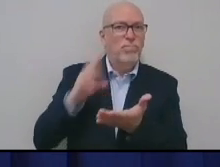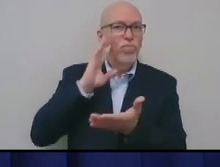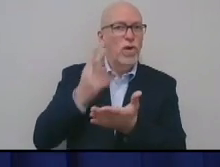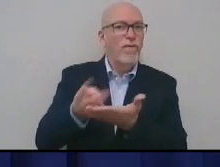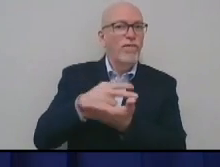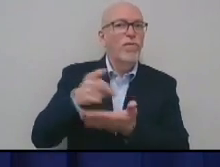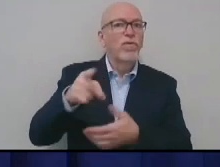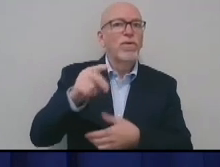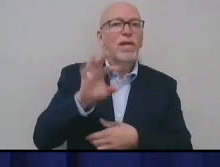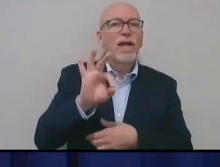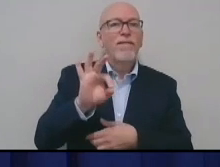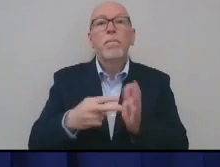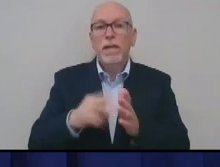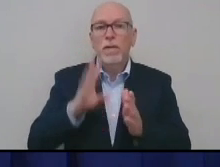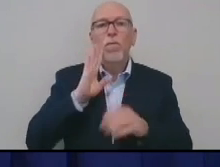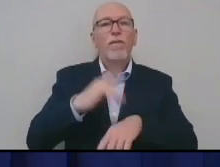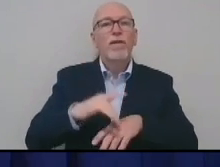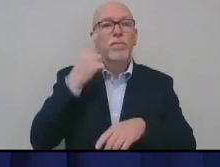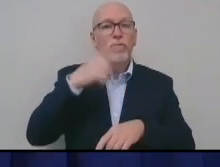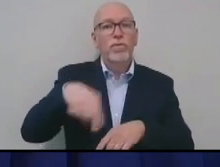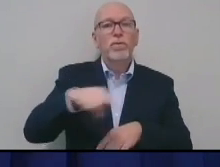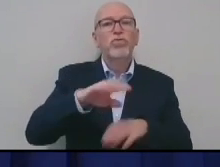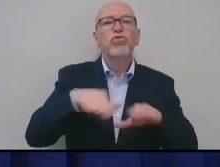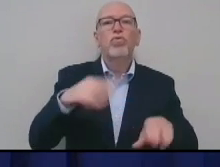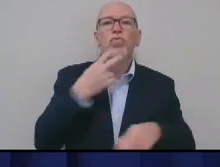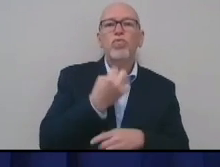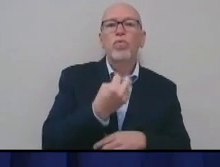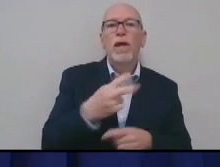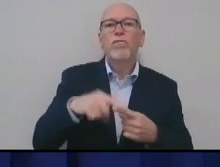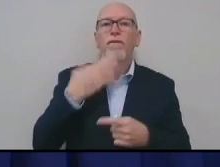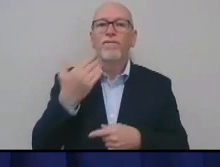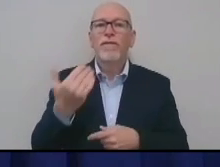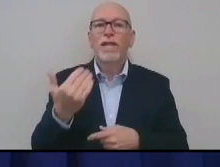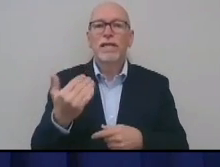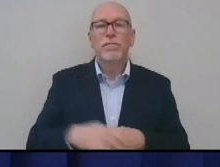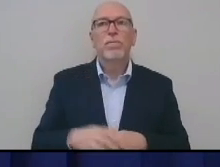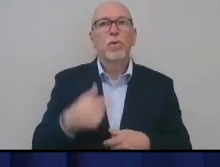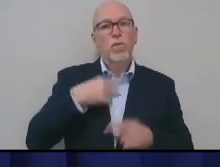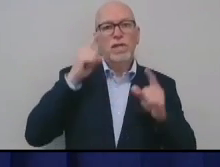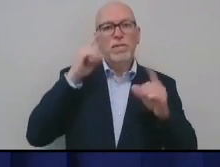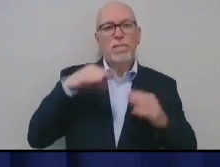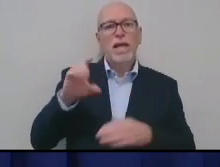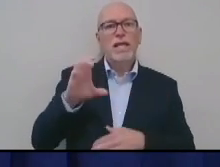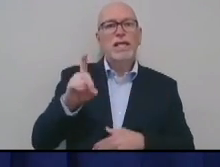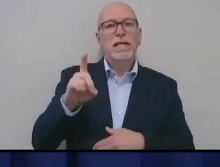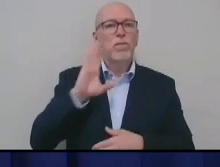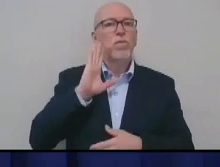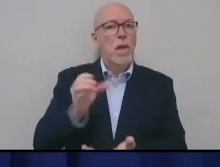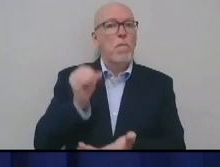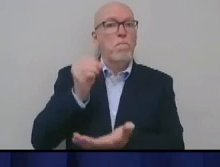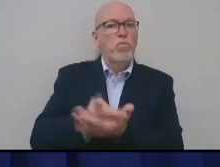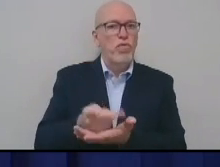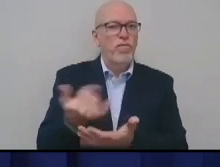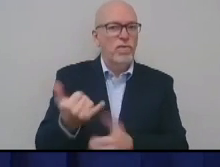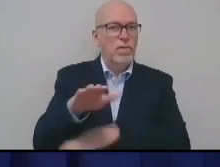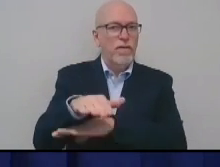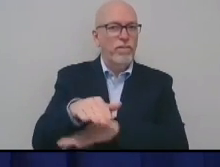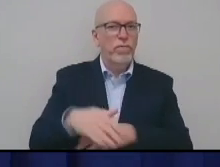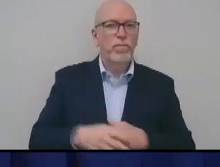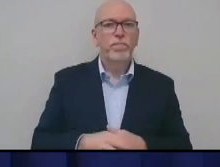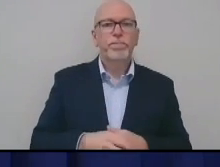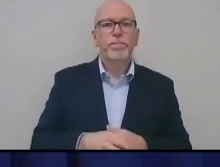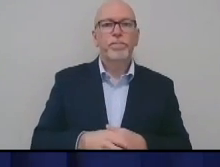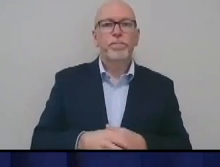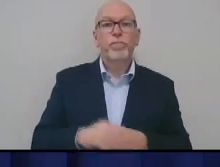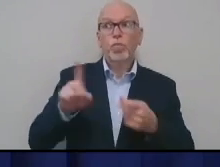of the emergency use authorization ages 12 to 15. We expect the CDC to sign off on this later today. Once that